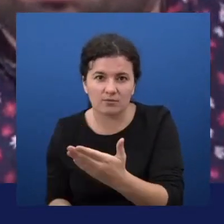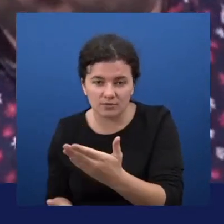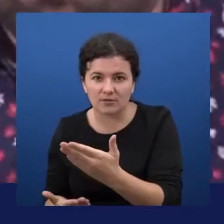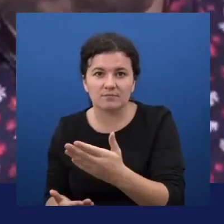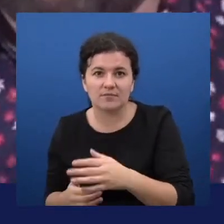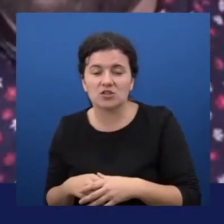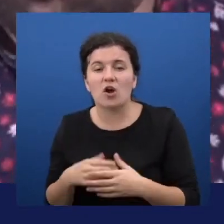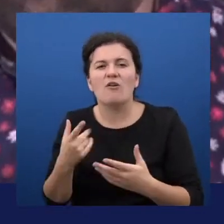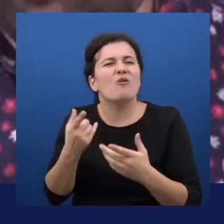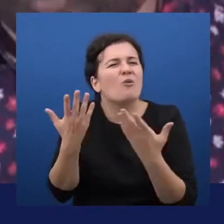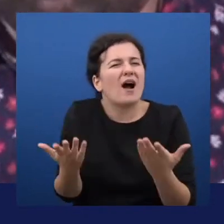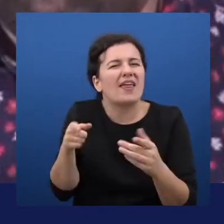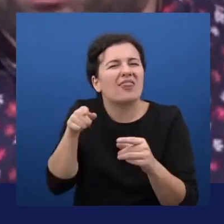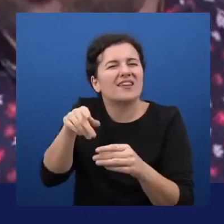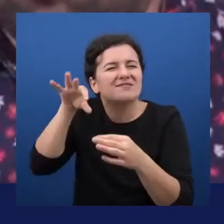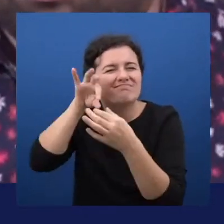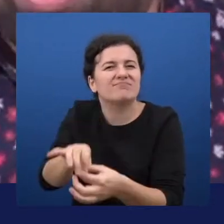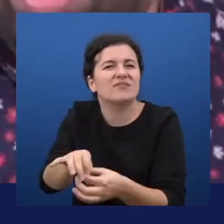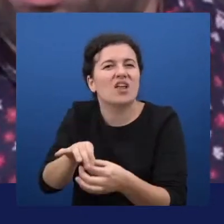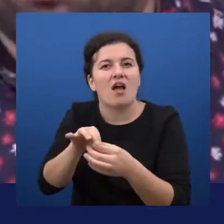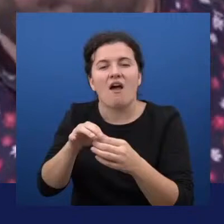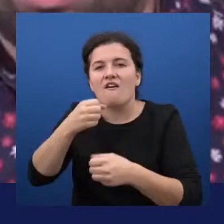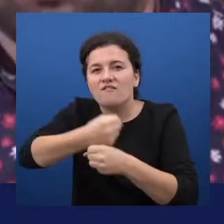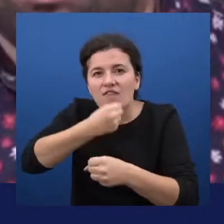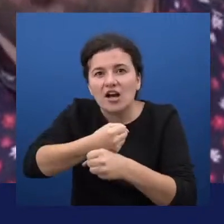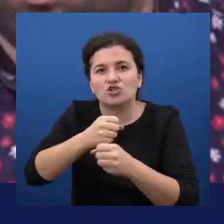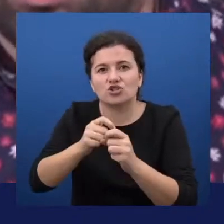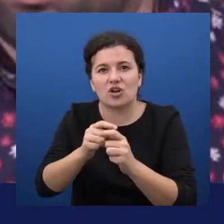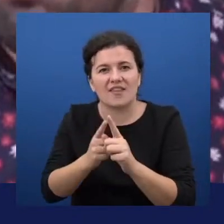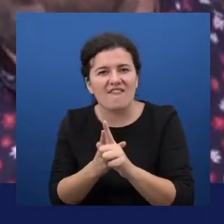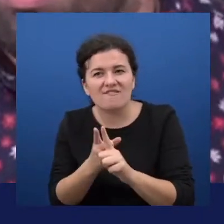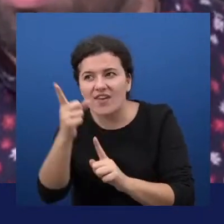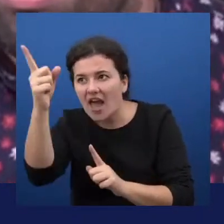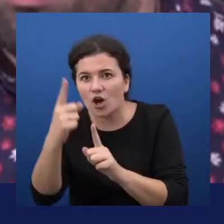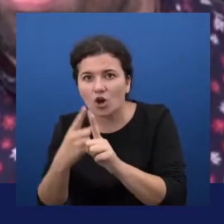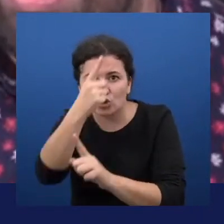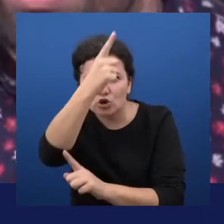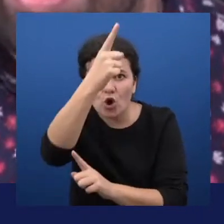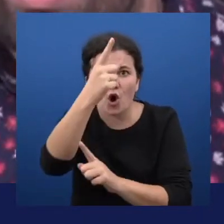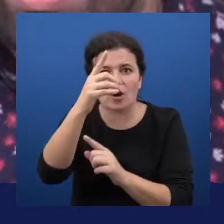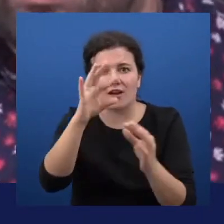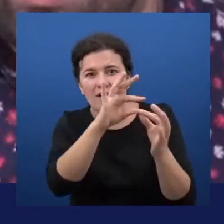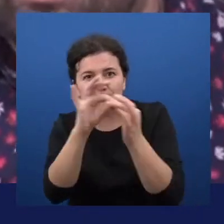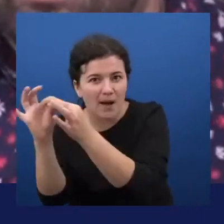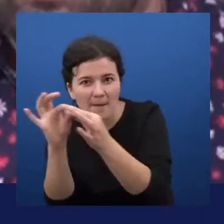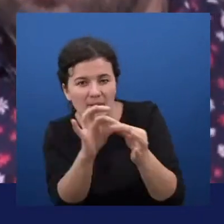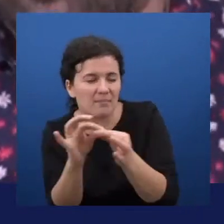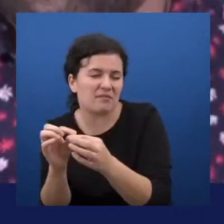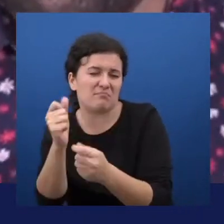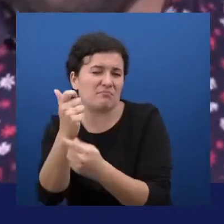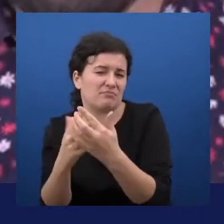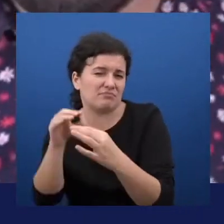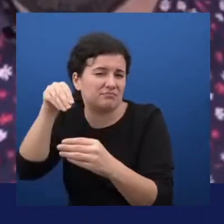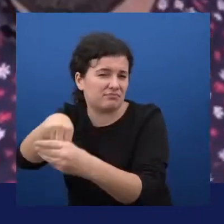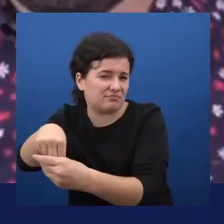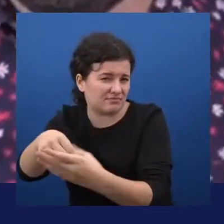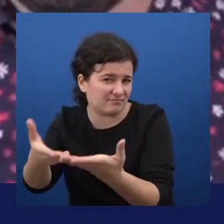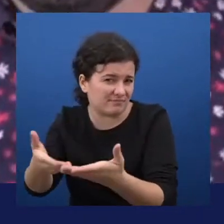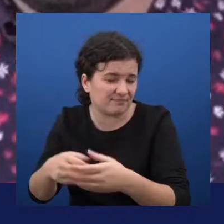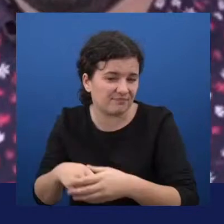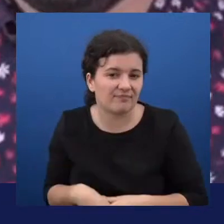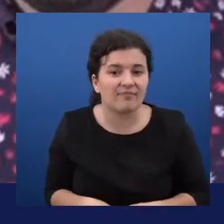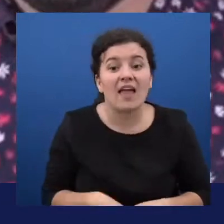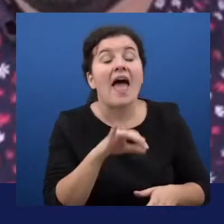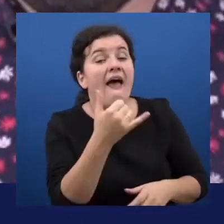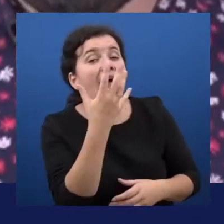and like vector subtraction. I mean, that's all it really is. I had read some of the papers coming out of the explainable AI effort